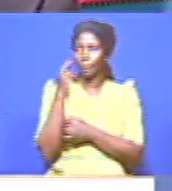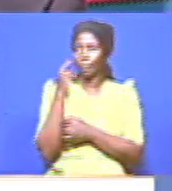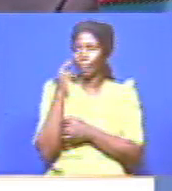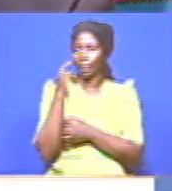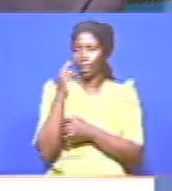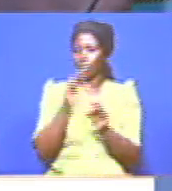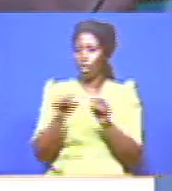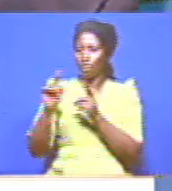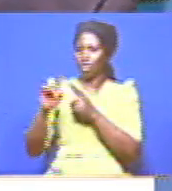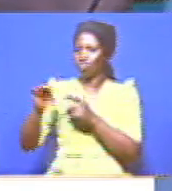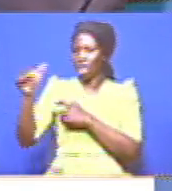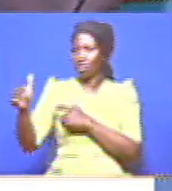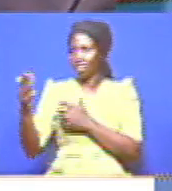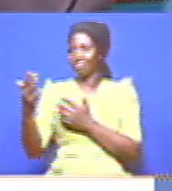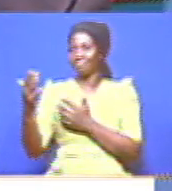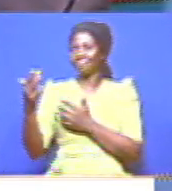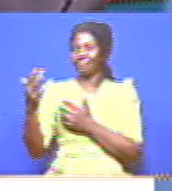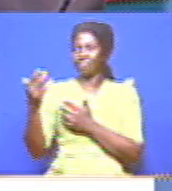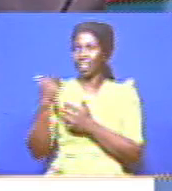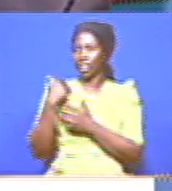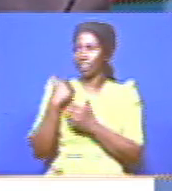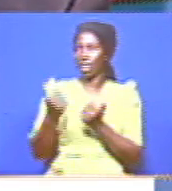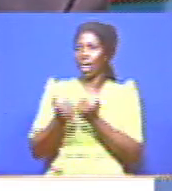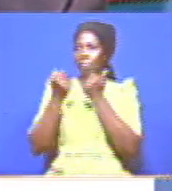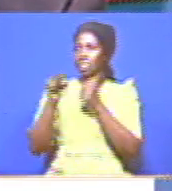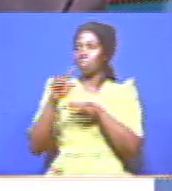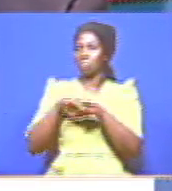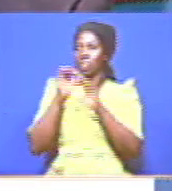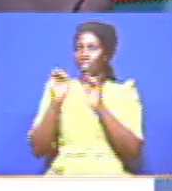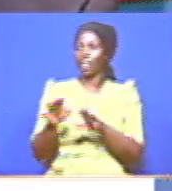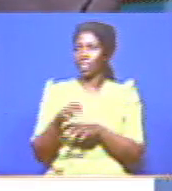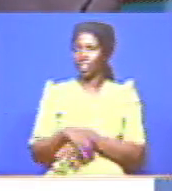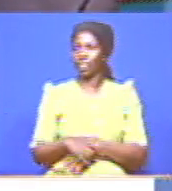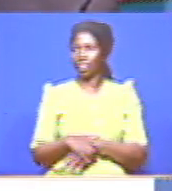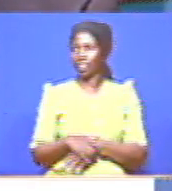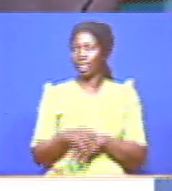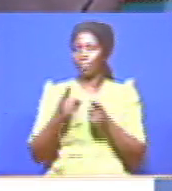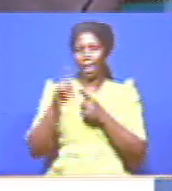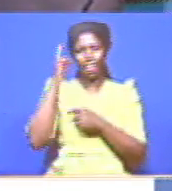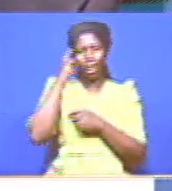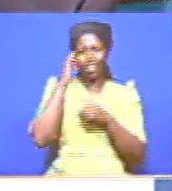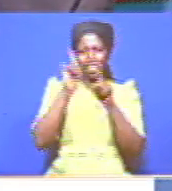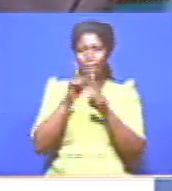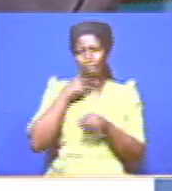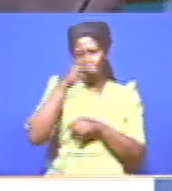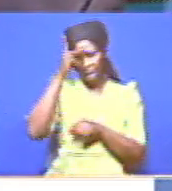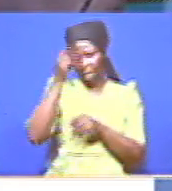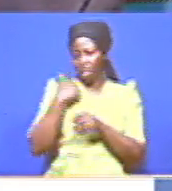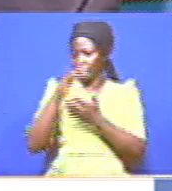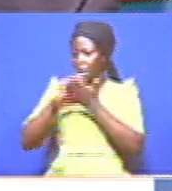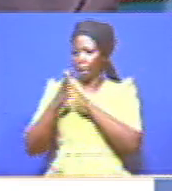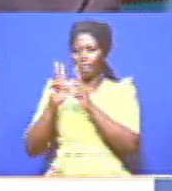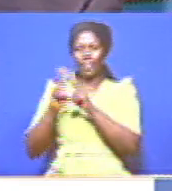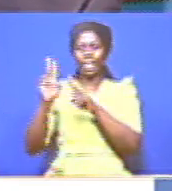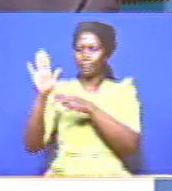urbanization and other things might have taken. I'm not very good actually in exactly what it is. Right. But I think as a parent, we have also become very, very busy. Mm-hmm.